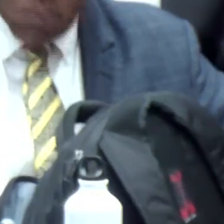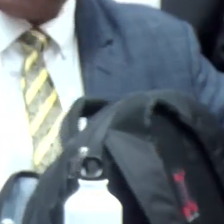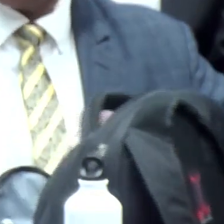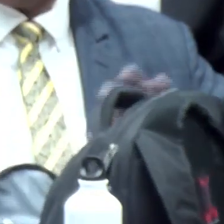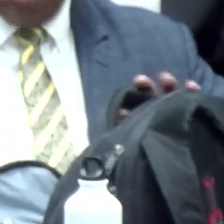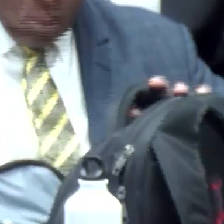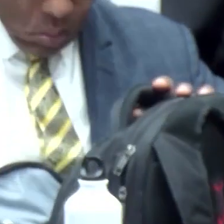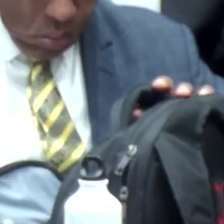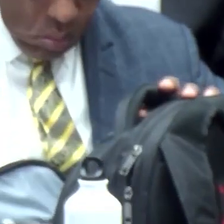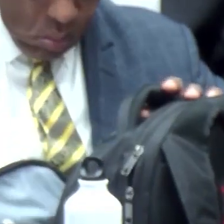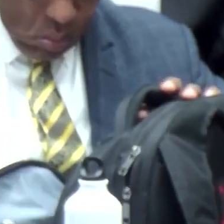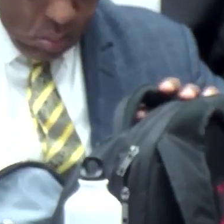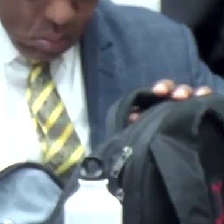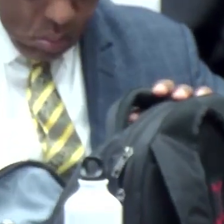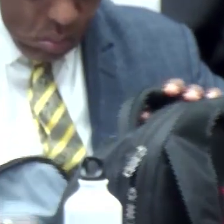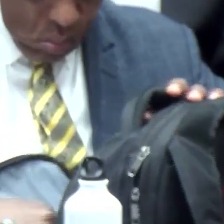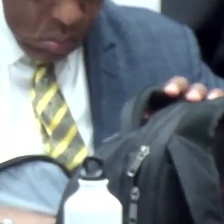Anyway,